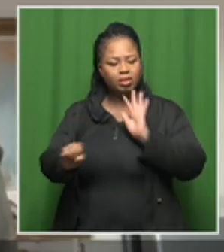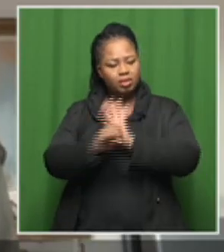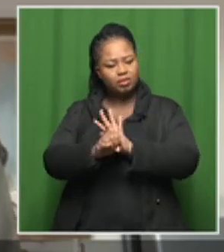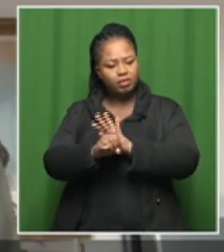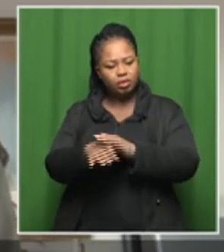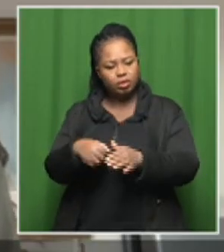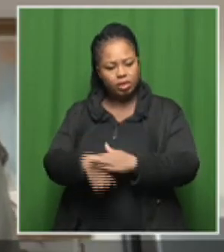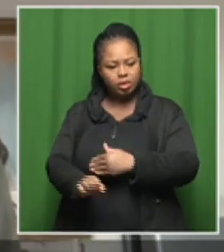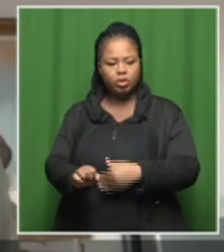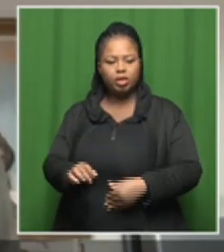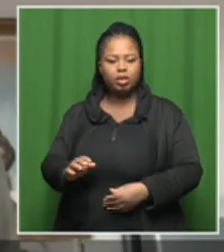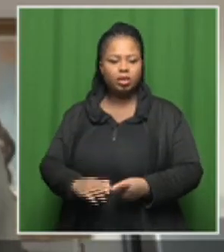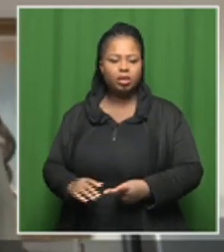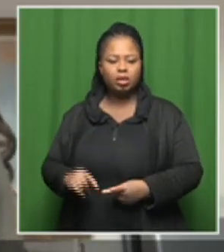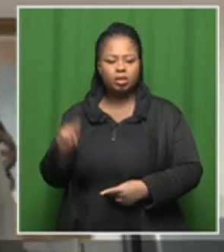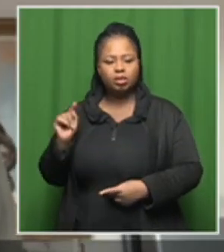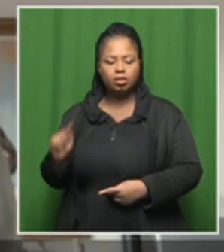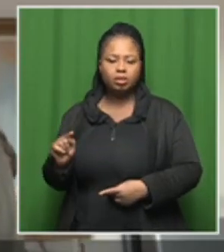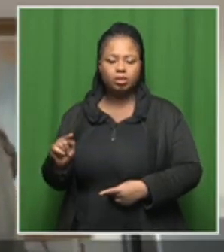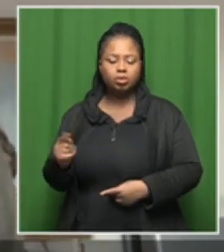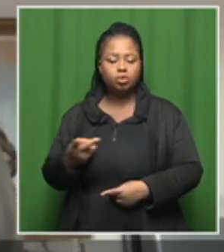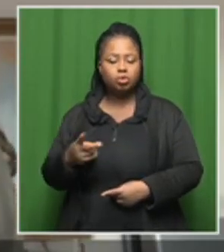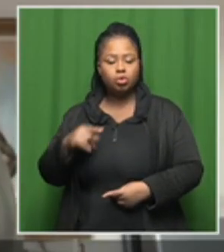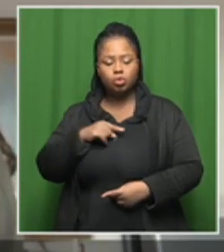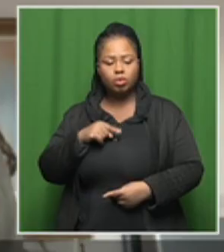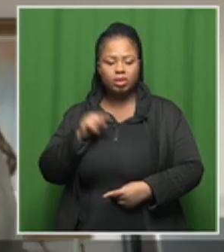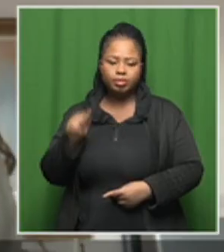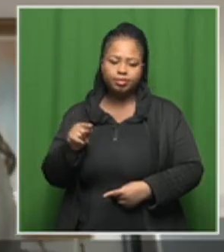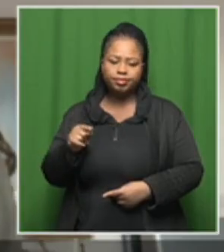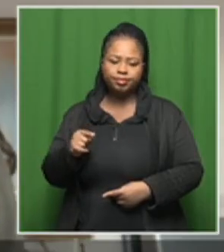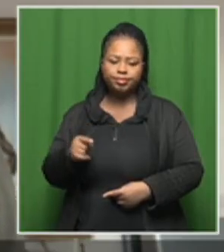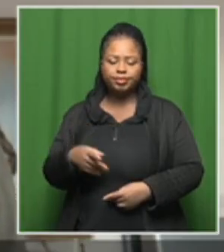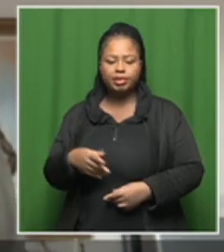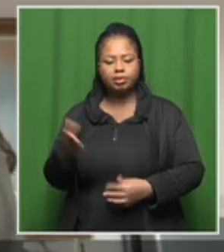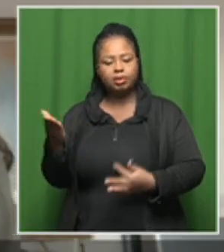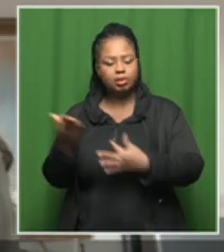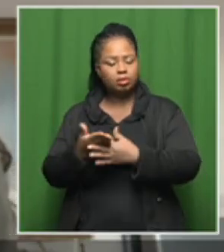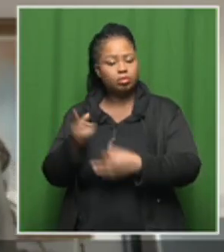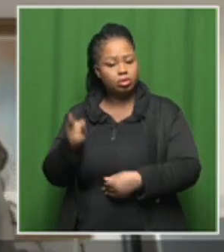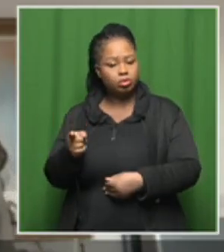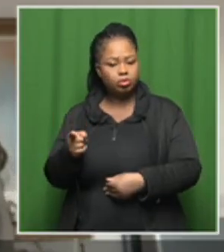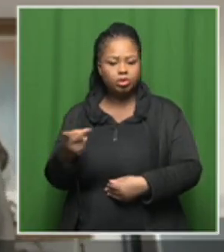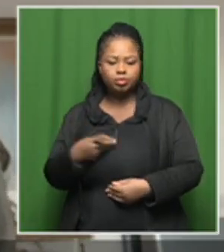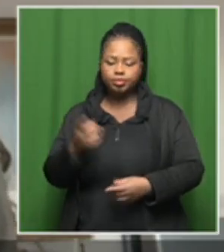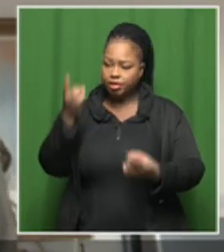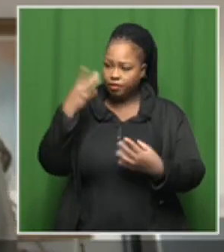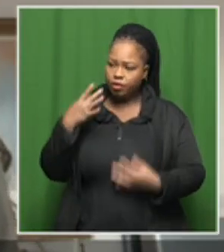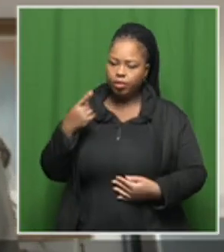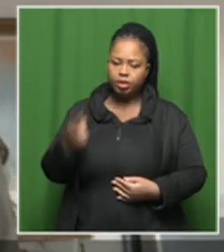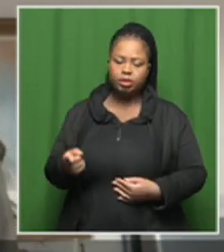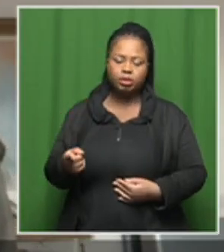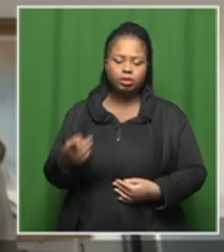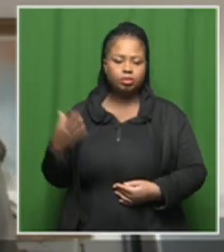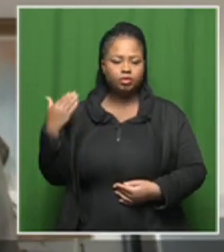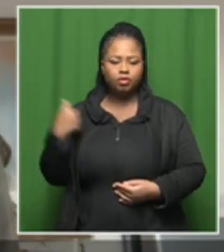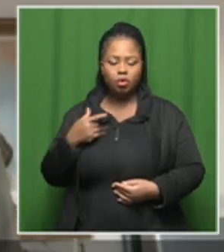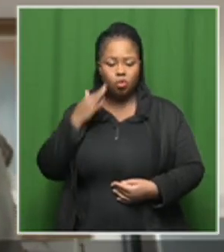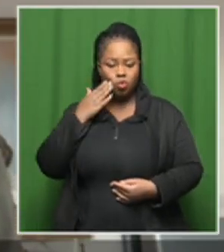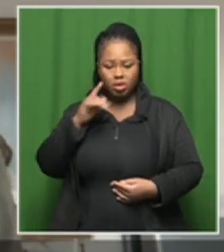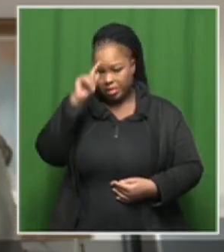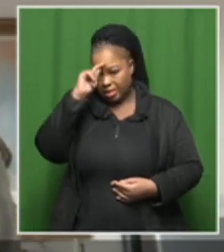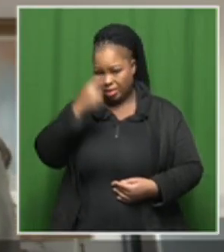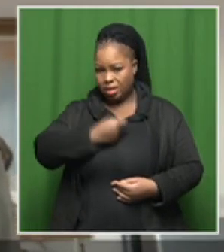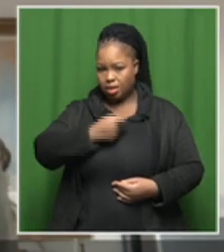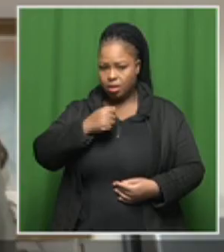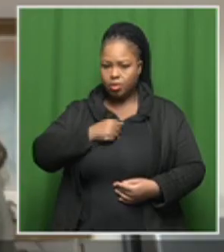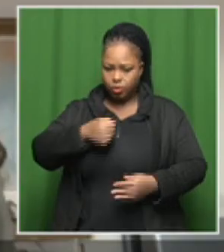that is still fine. Like my case, that's when it was identified. And we were told at the time, when my son was born, I was